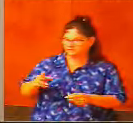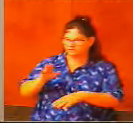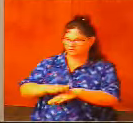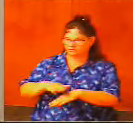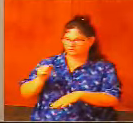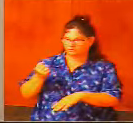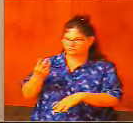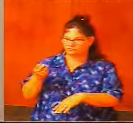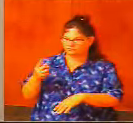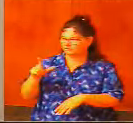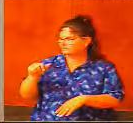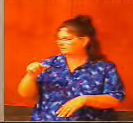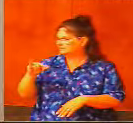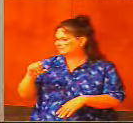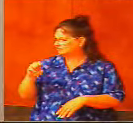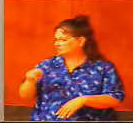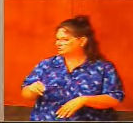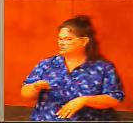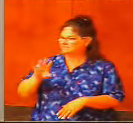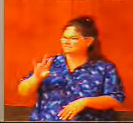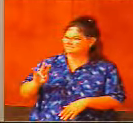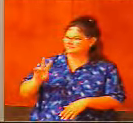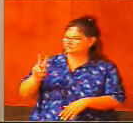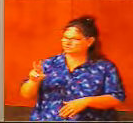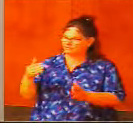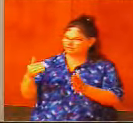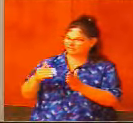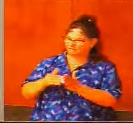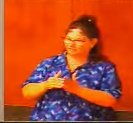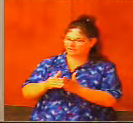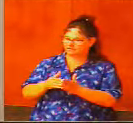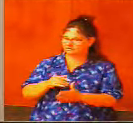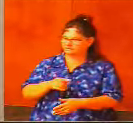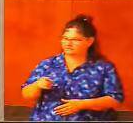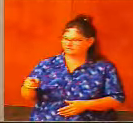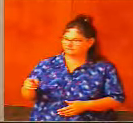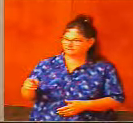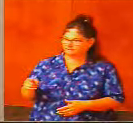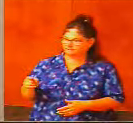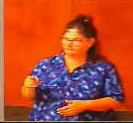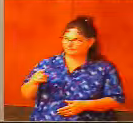legion of angels, 72,000 of them.